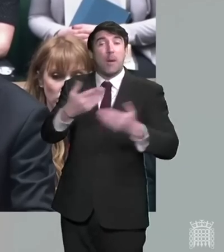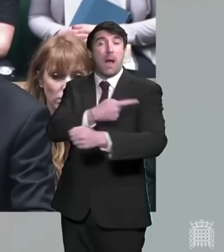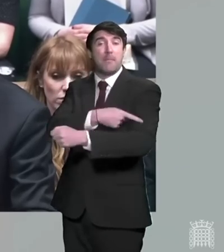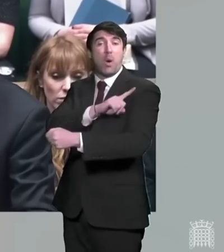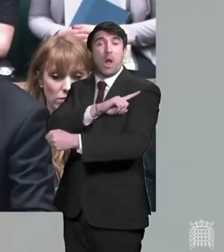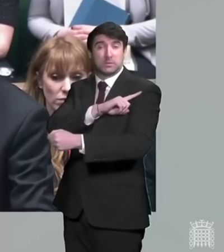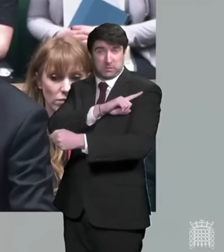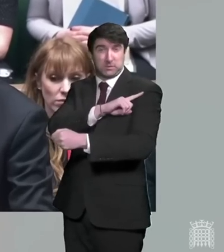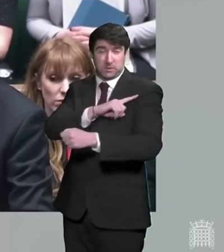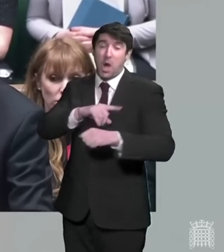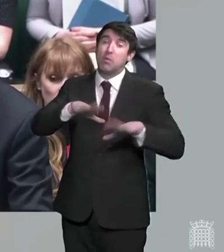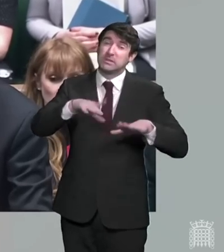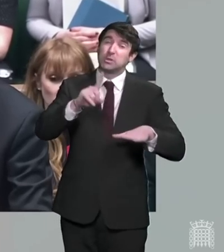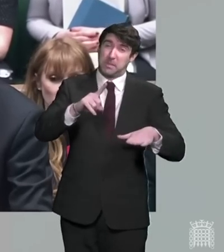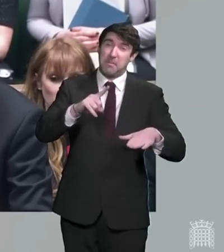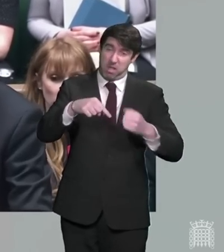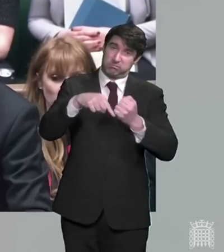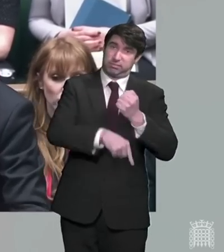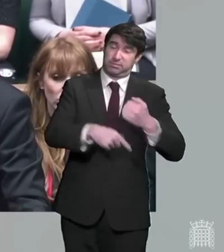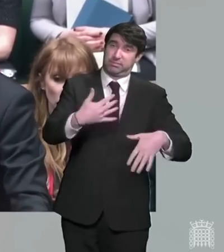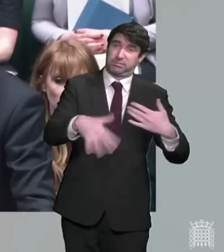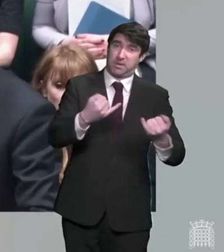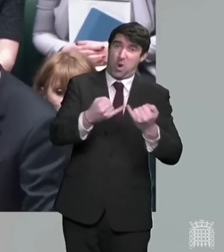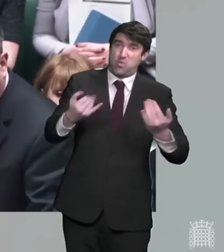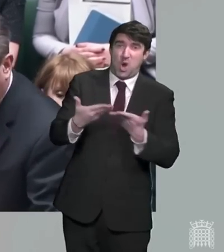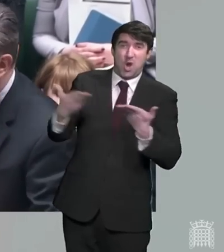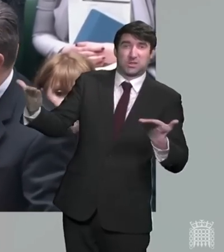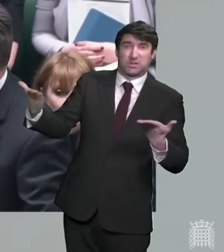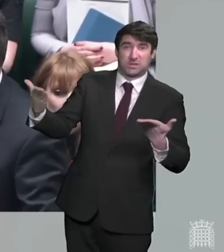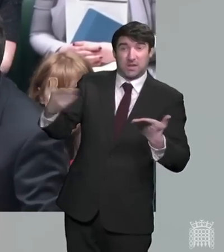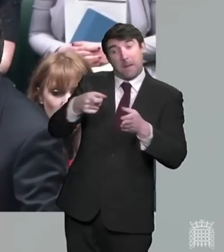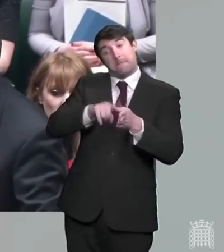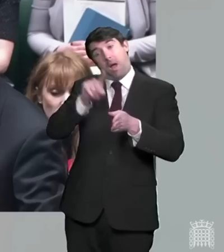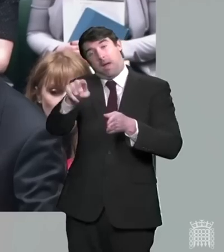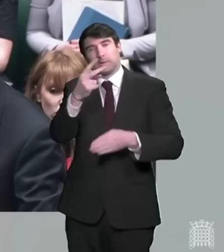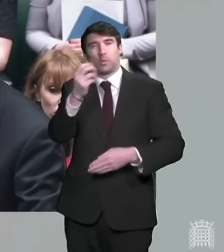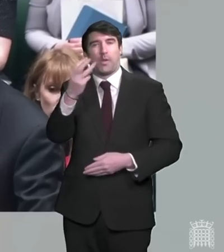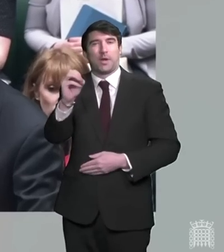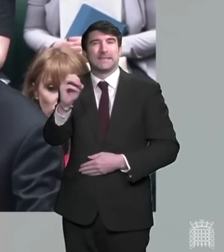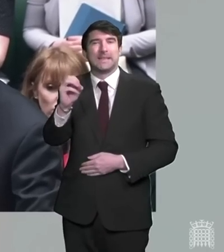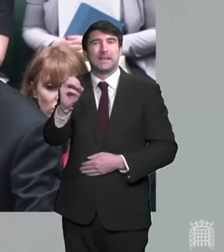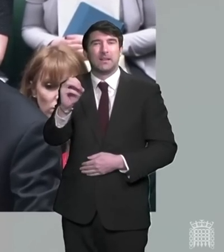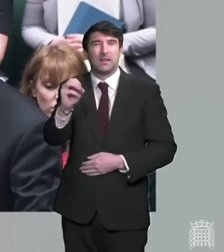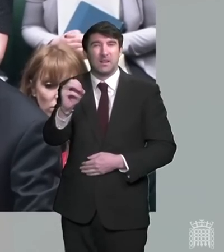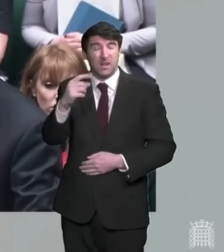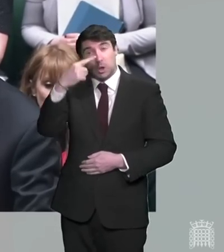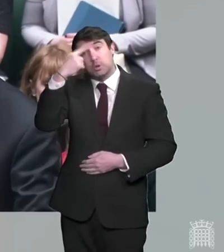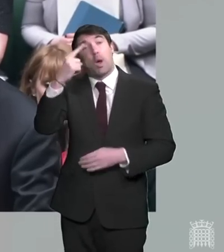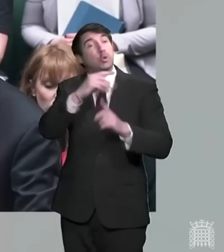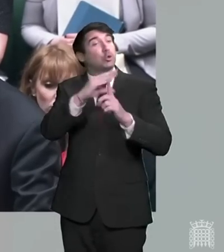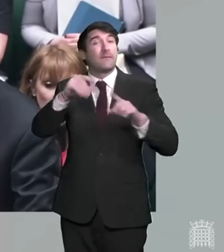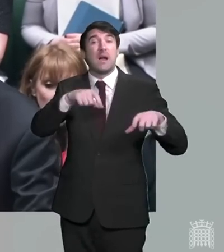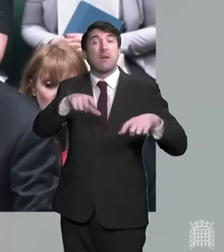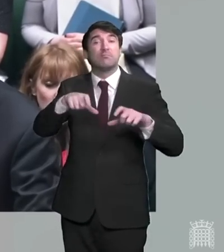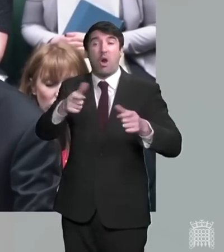Exactly. That's a shocking state of affairs. If the Tories limp on in government, we're going to